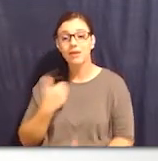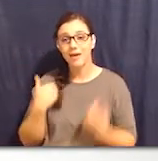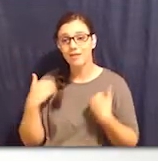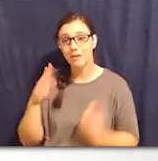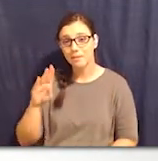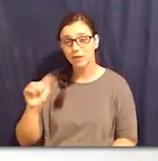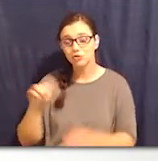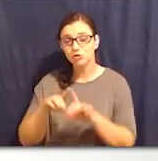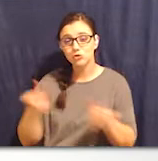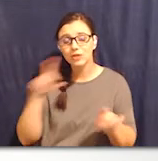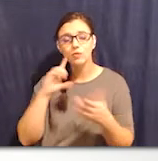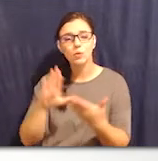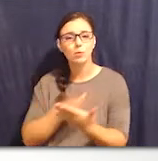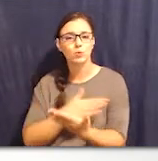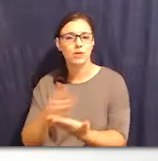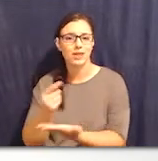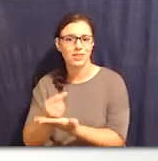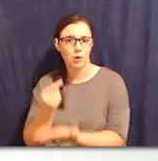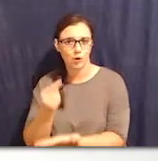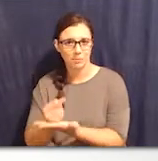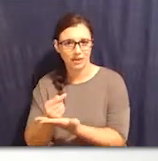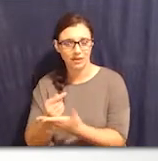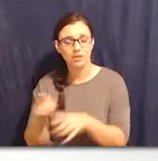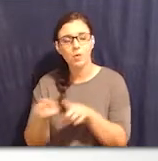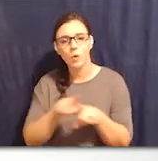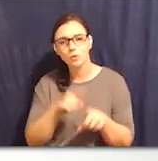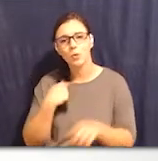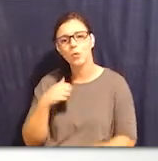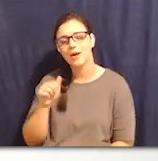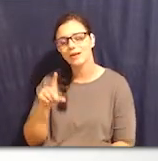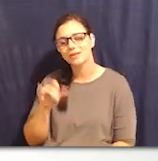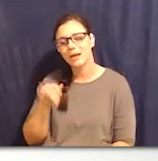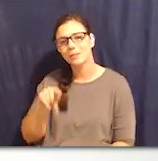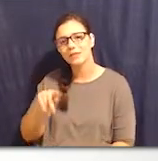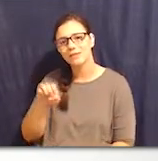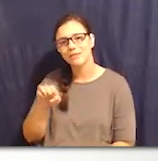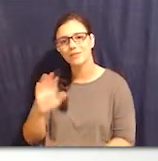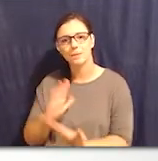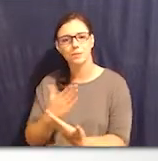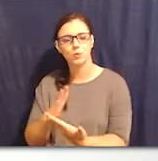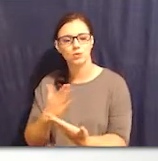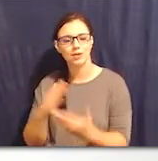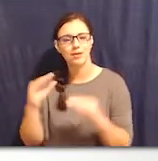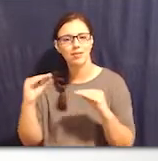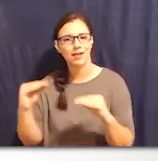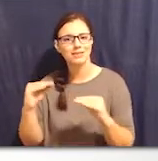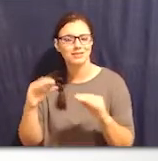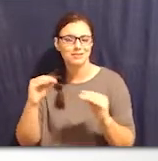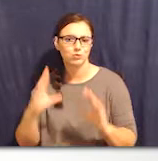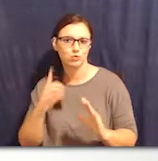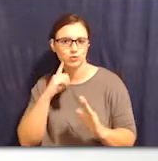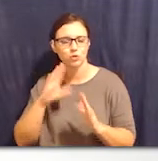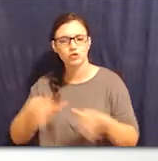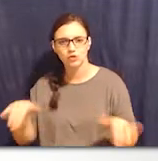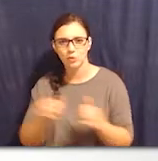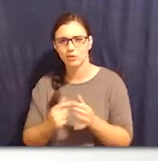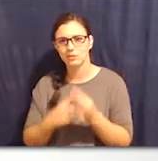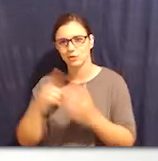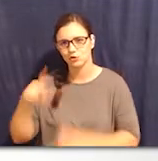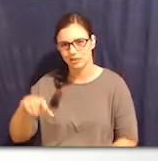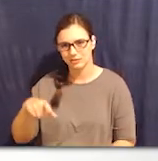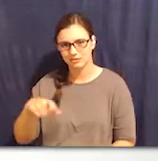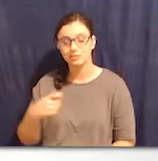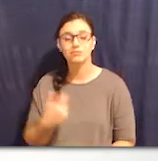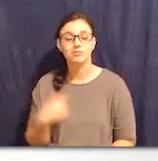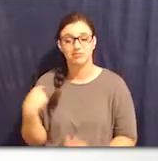of disability. I hold a bachelor's degree in music therapy, and I'm also an adaptive music lessons teacher for